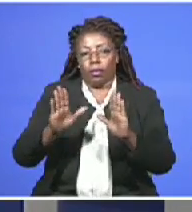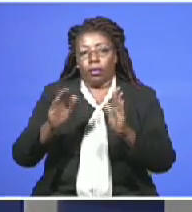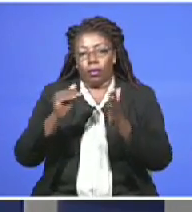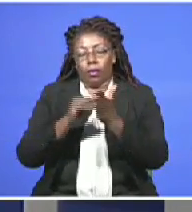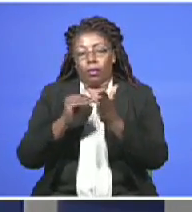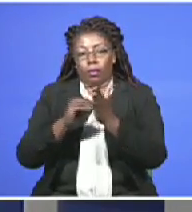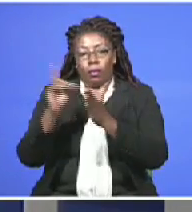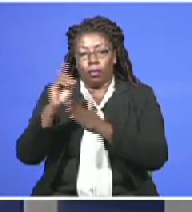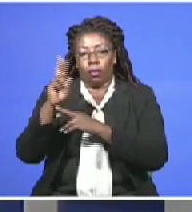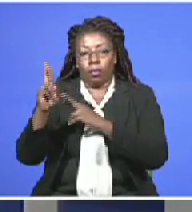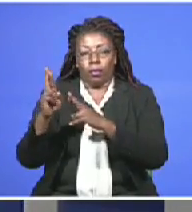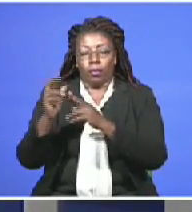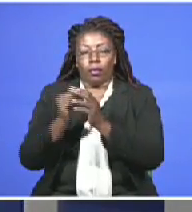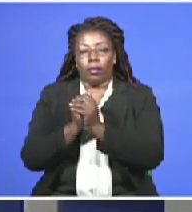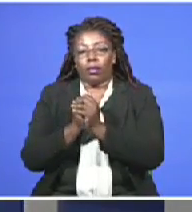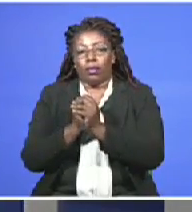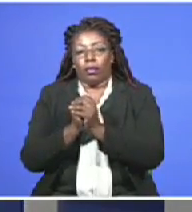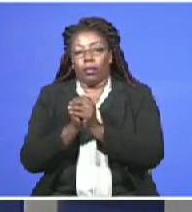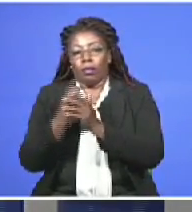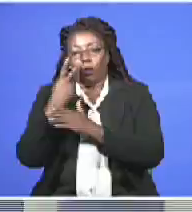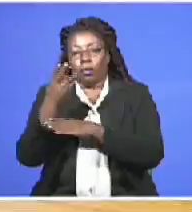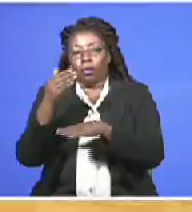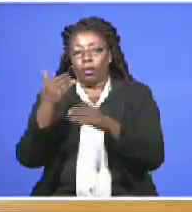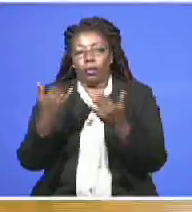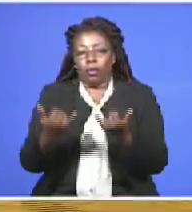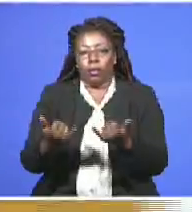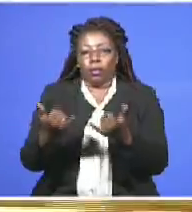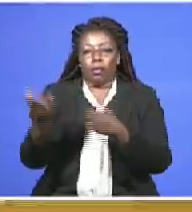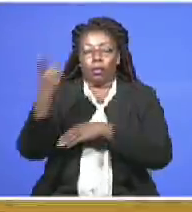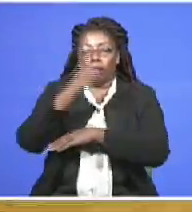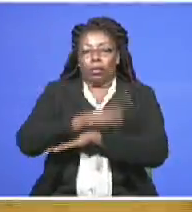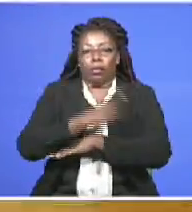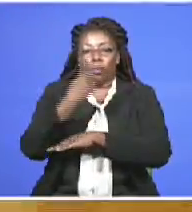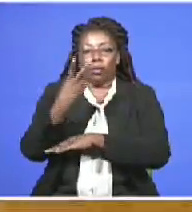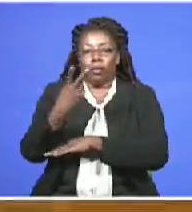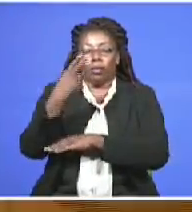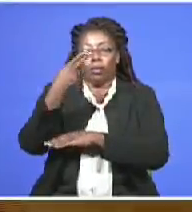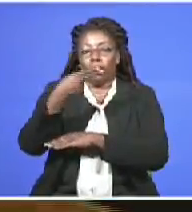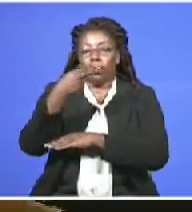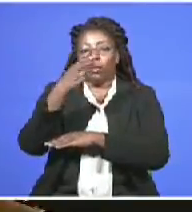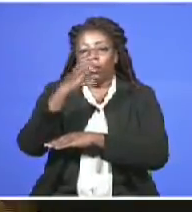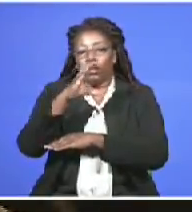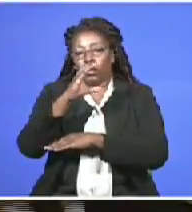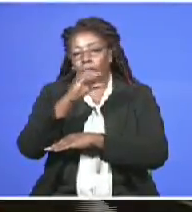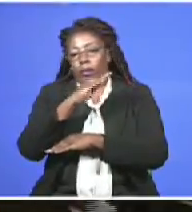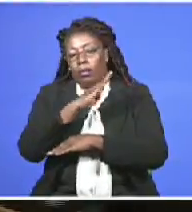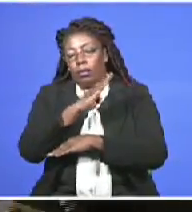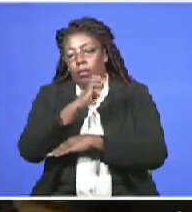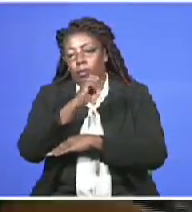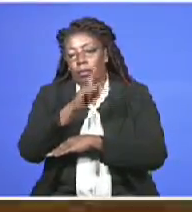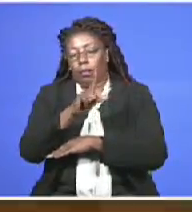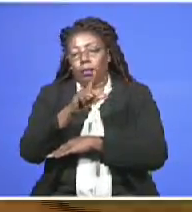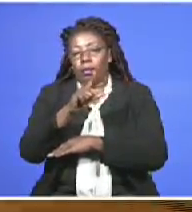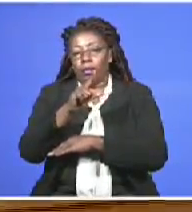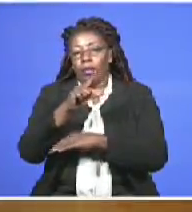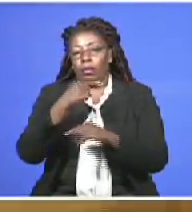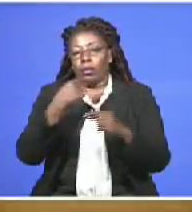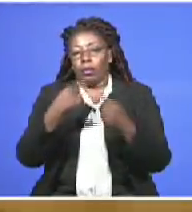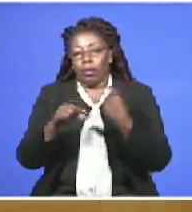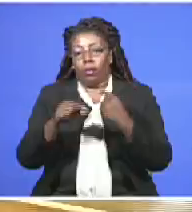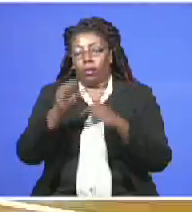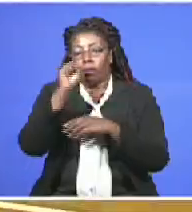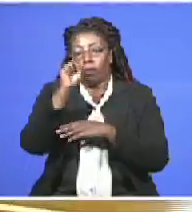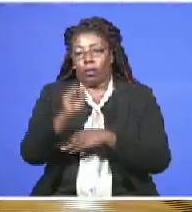Dominican Republic. Taking a look now at day 2 of the 36 Hugh Campbell Basketball Classic, South Andres held on